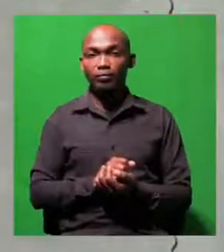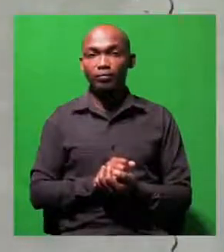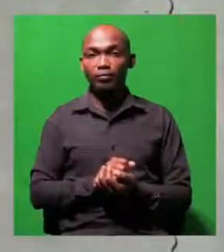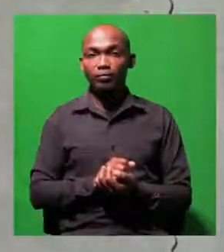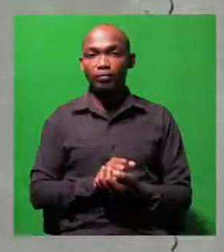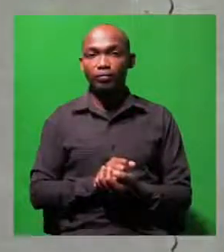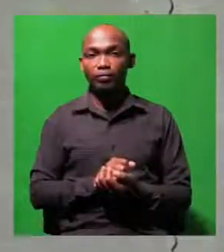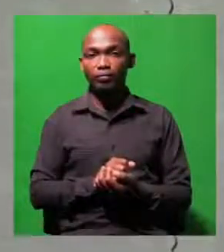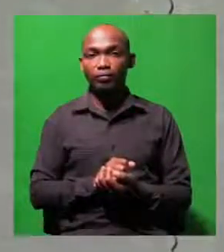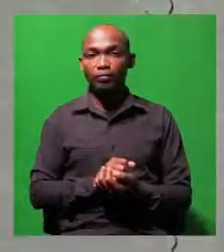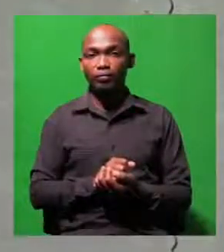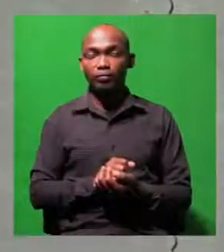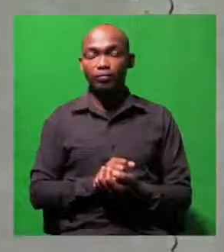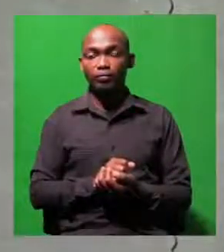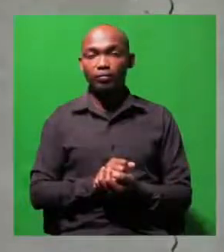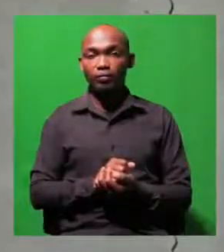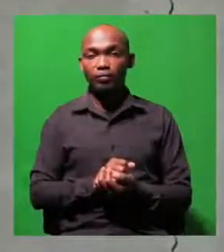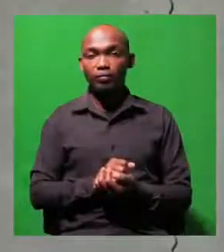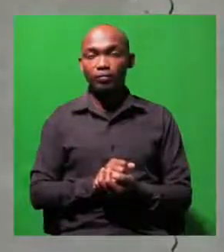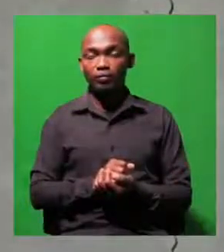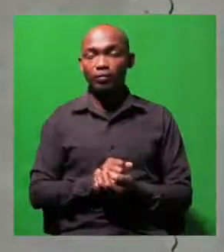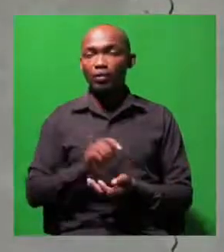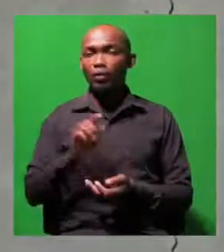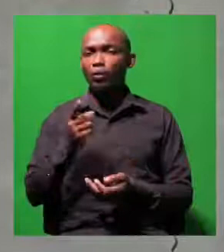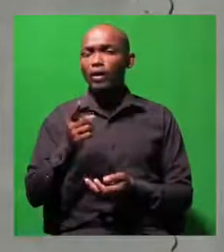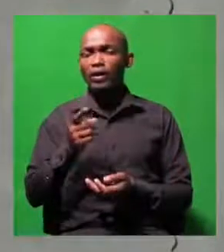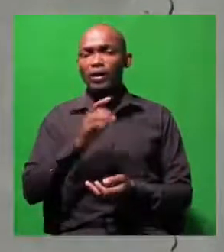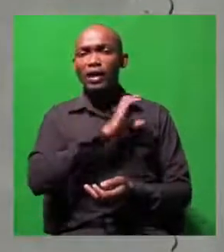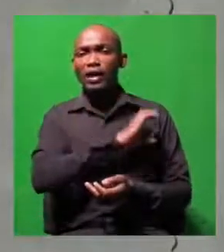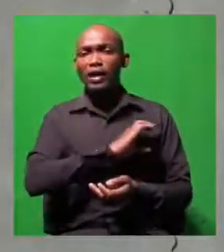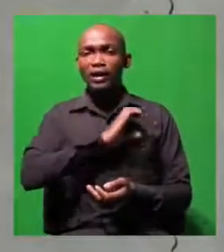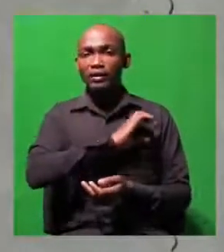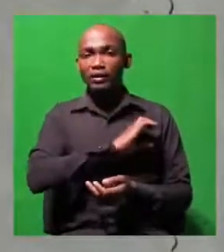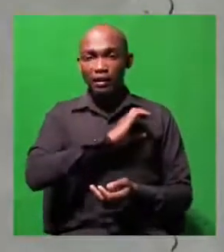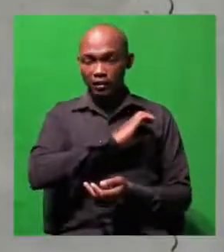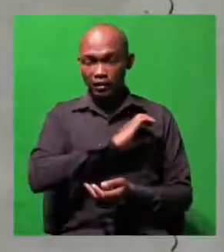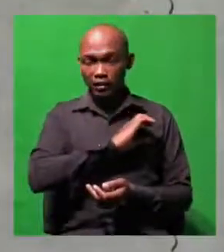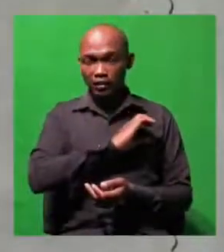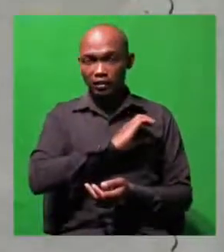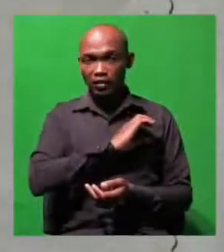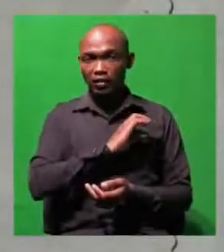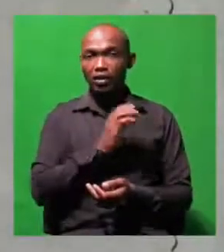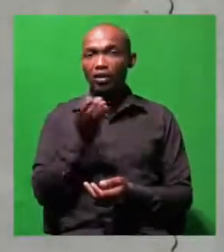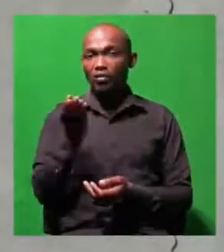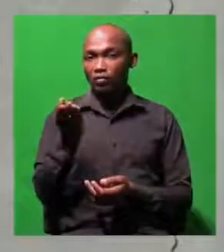What are the characteristics of primitive communalism?